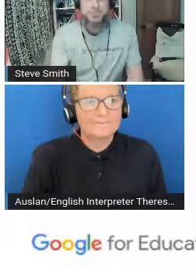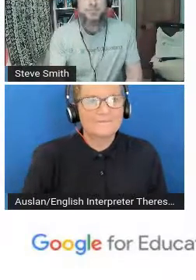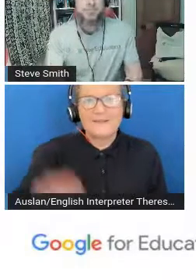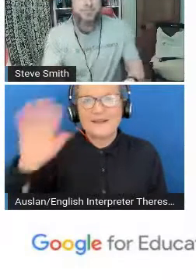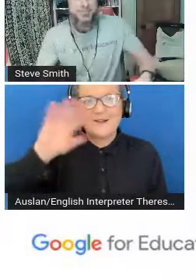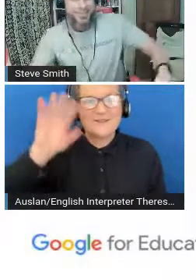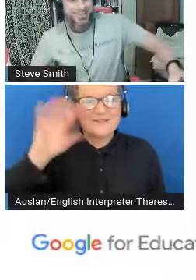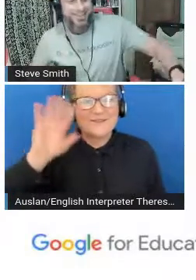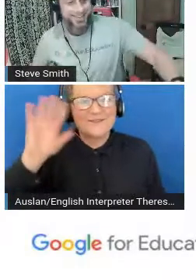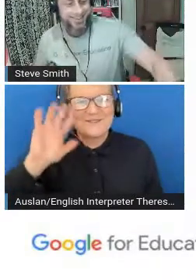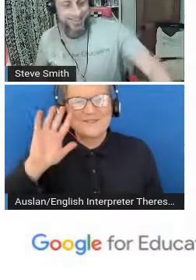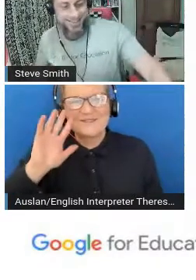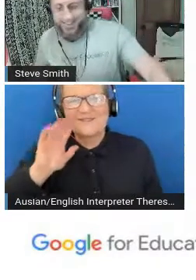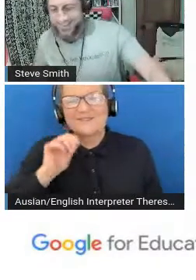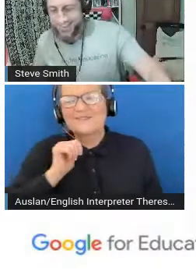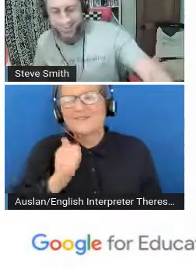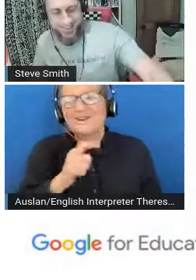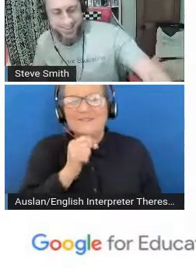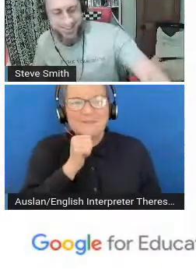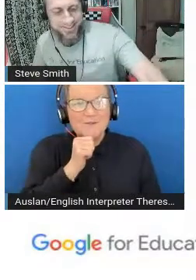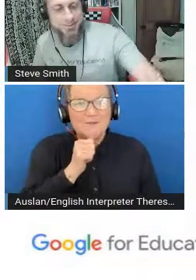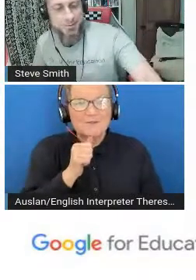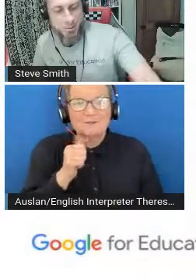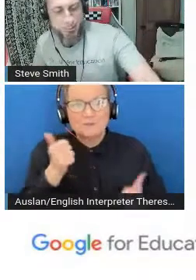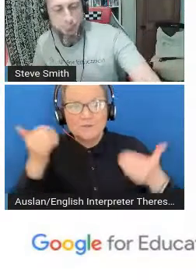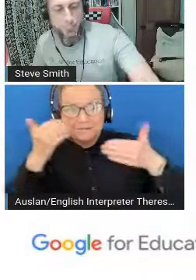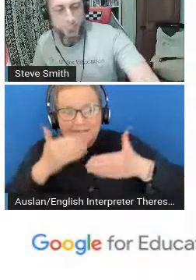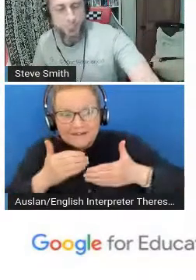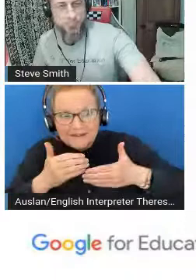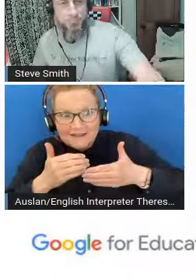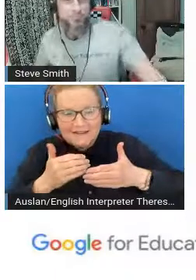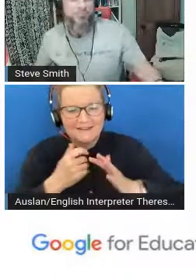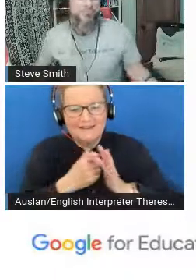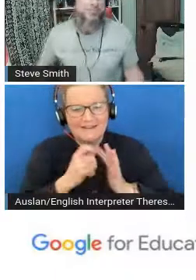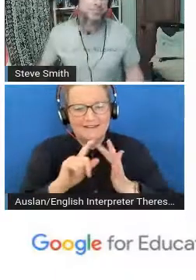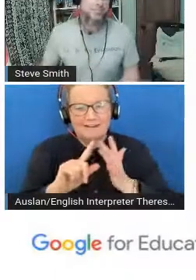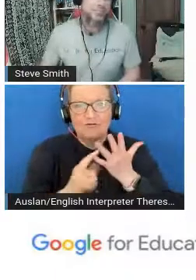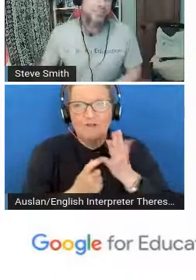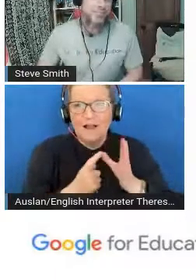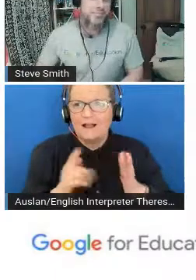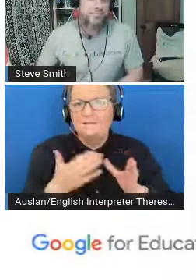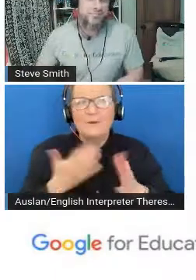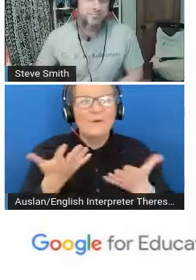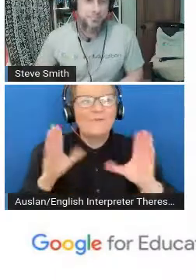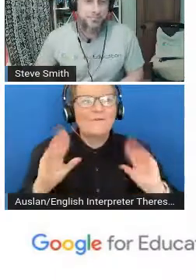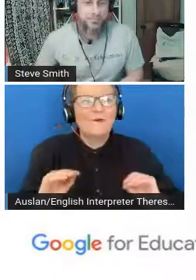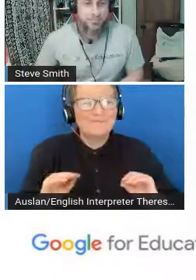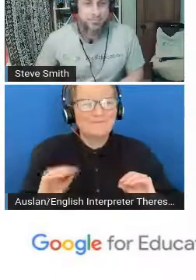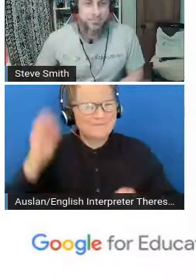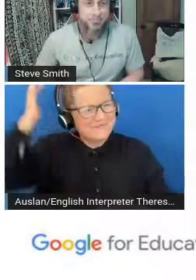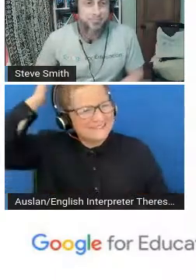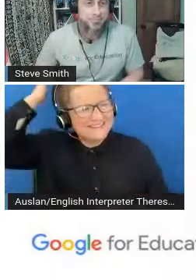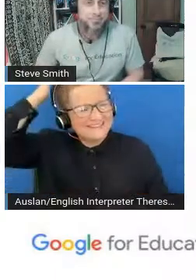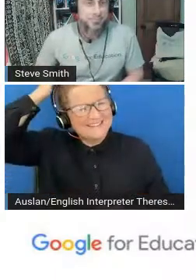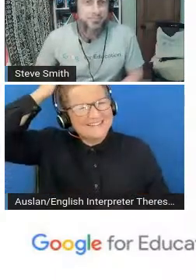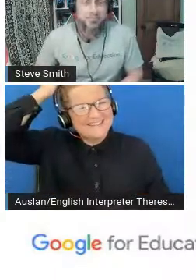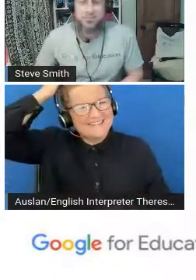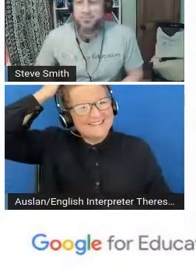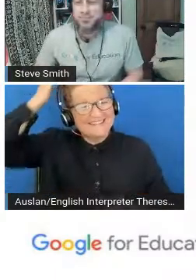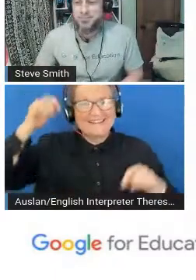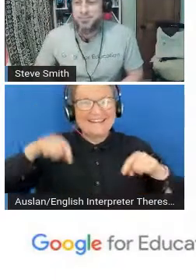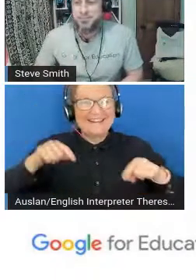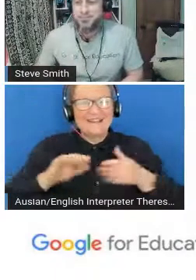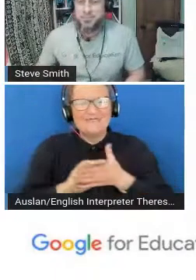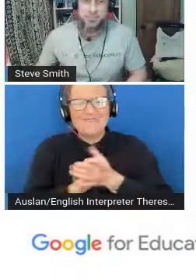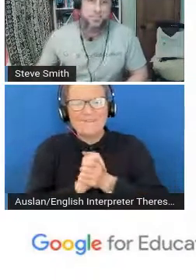Hello, good afternoon, good evening, kia ora, depending on where it is that you are joining us from. We're very grateful for